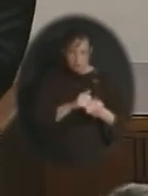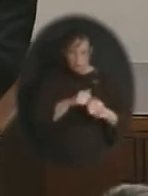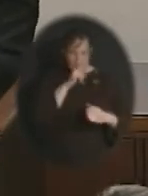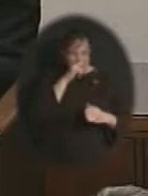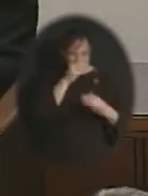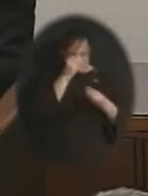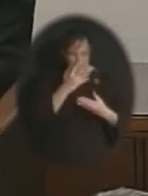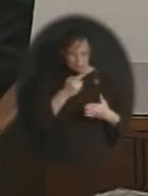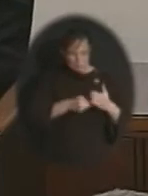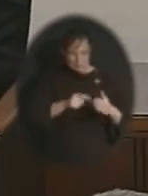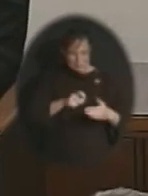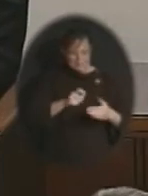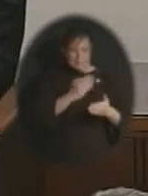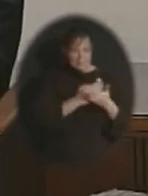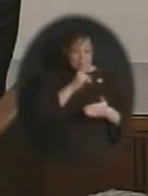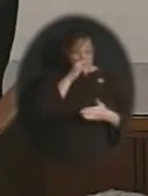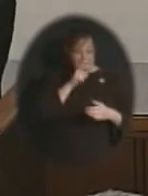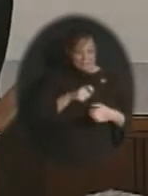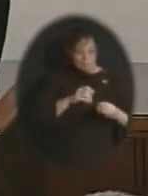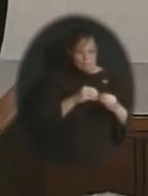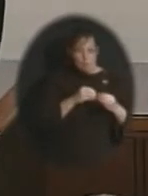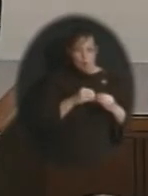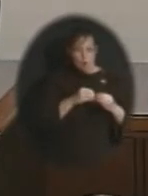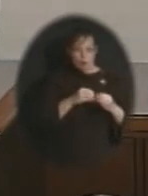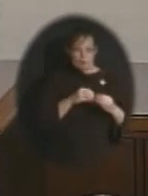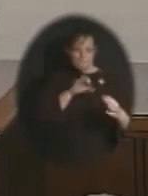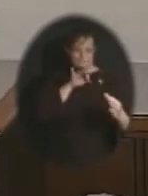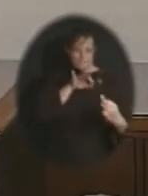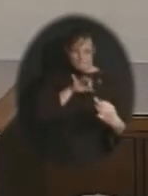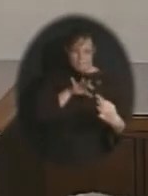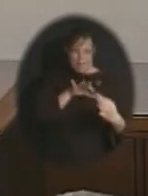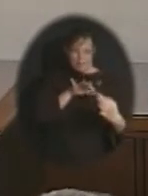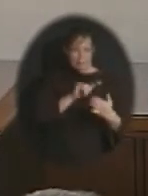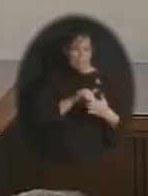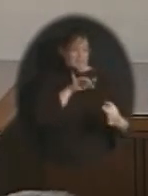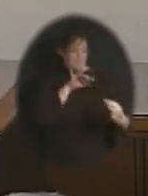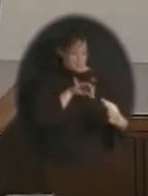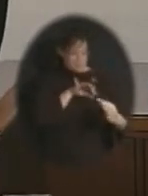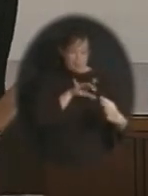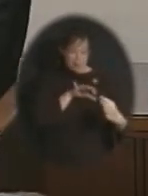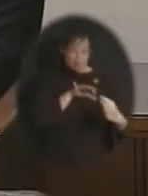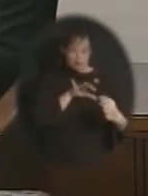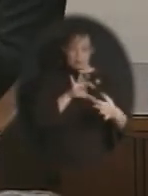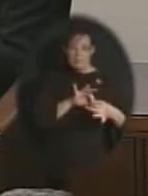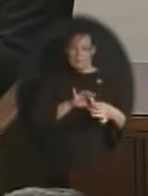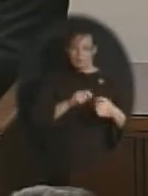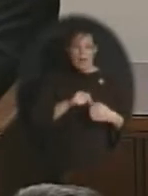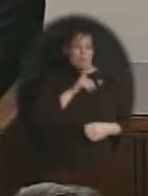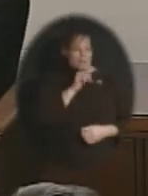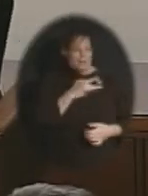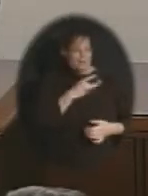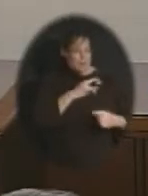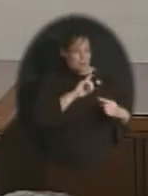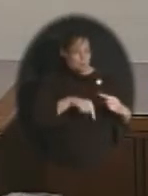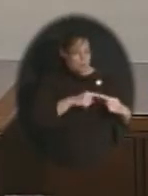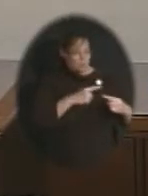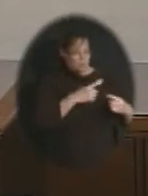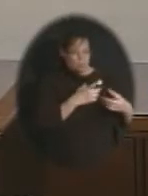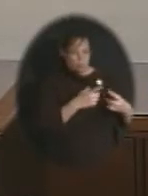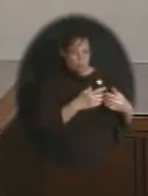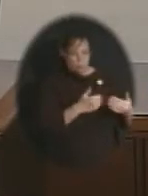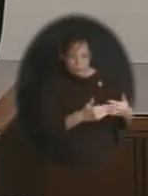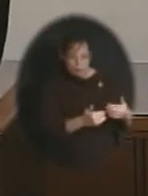us what they need. Some kids need more explicit feedback. That's a feedback in terms of, hey, I really liked it when you did